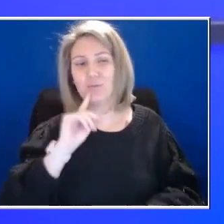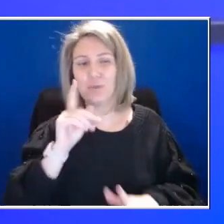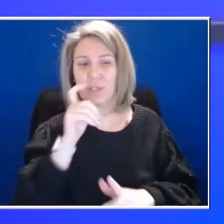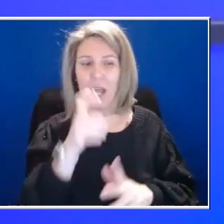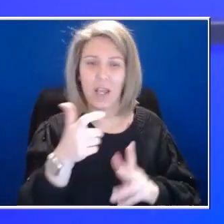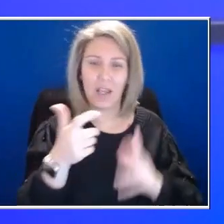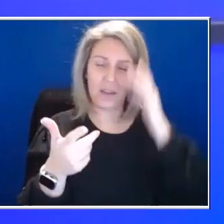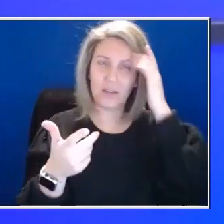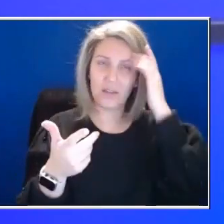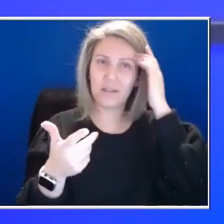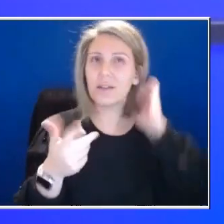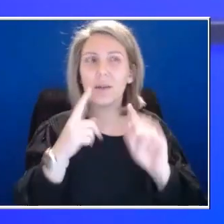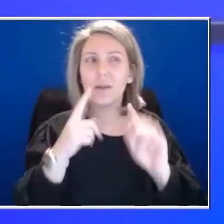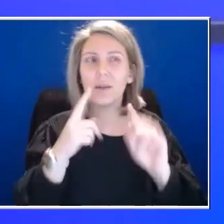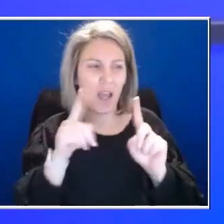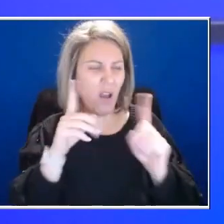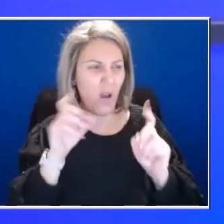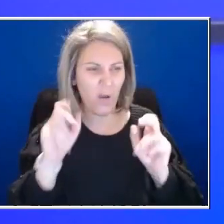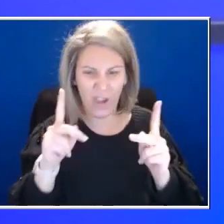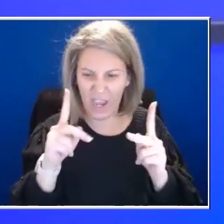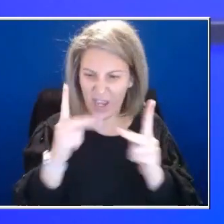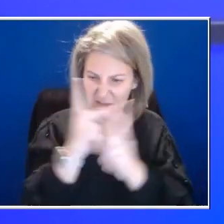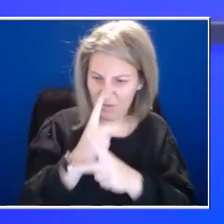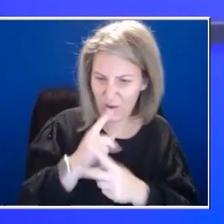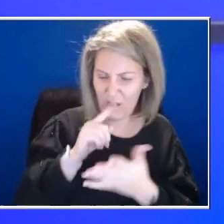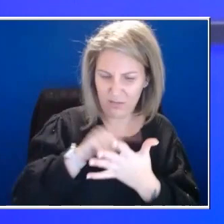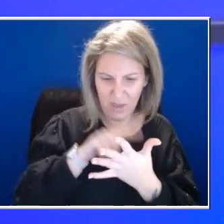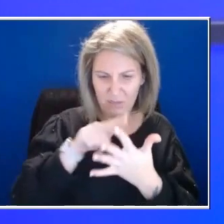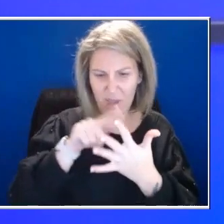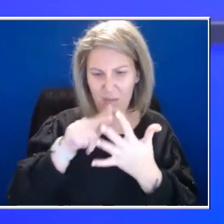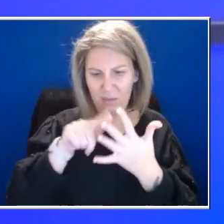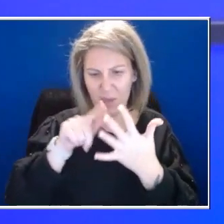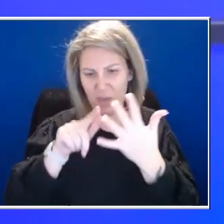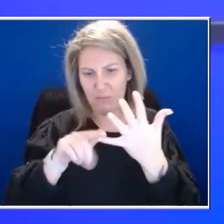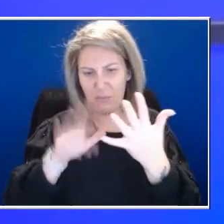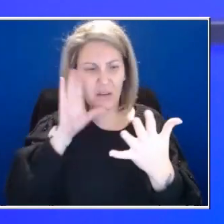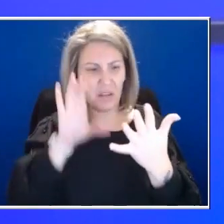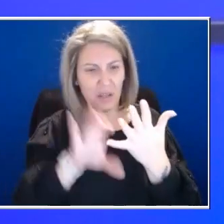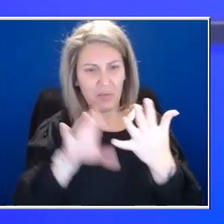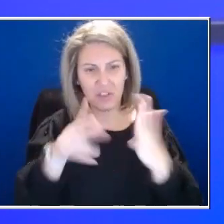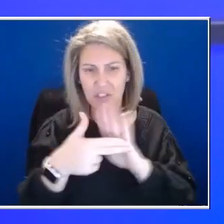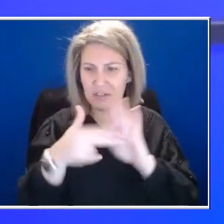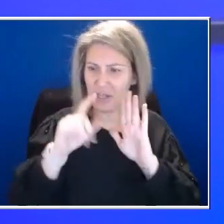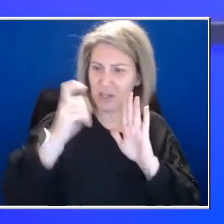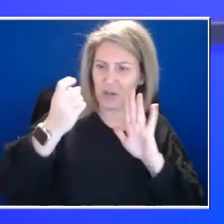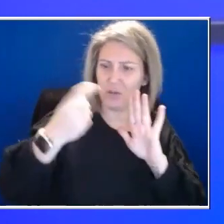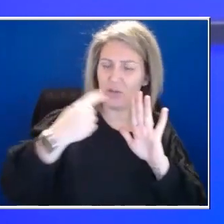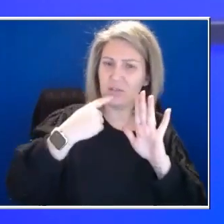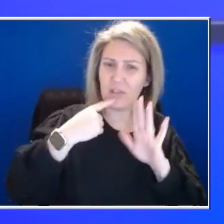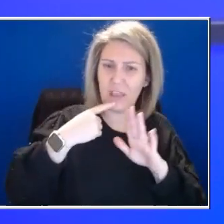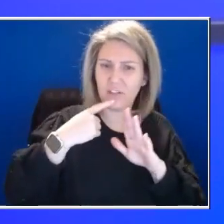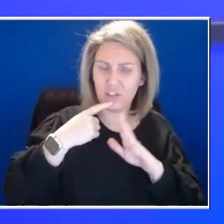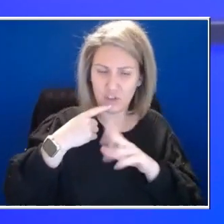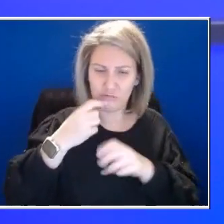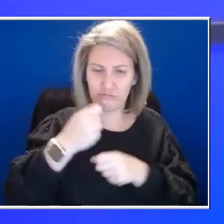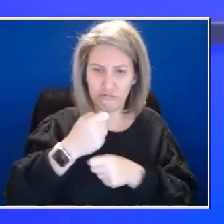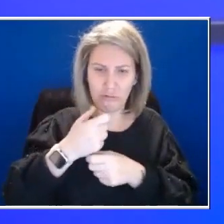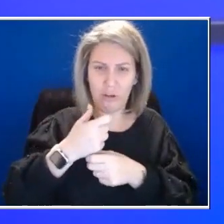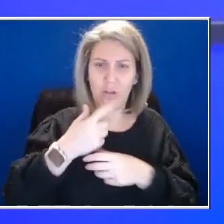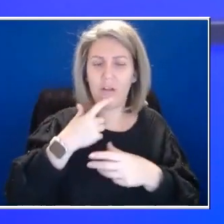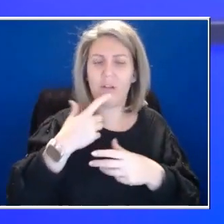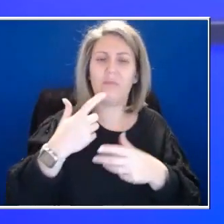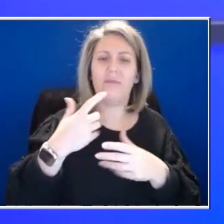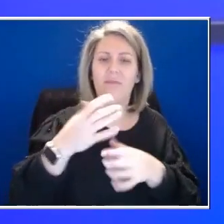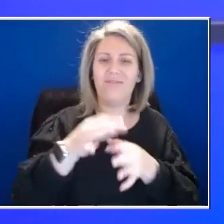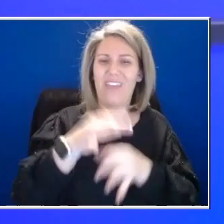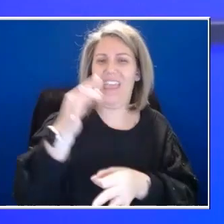puzzle of, oh, they are having this pain, it is positional, we do have imaging diagnosis to say that there is enlarged veins there, then things start to come together a little more. And